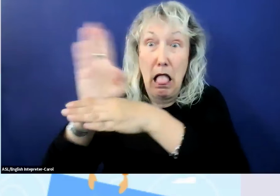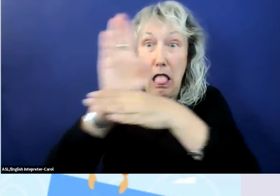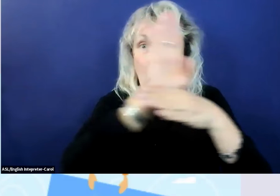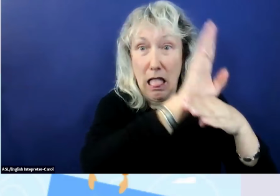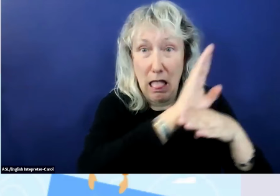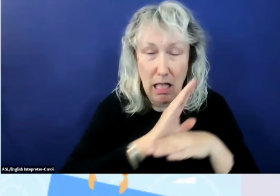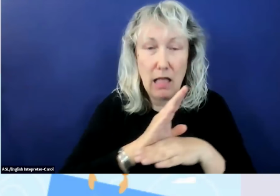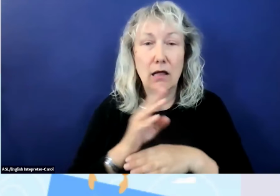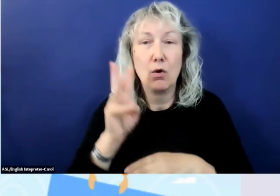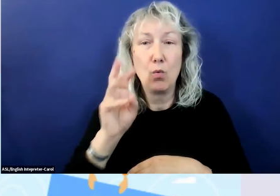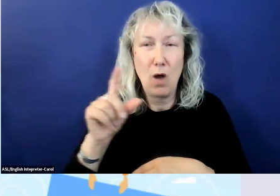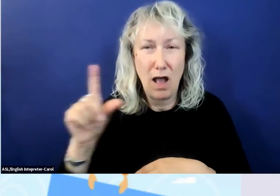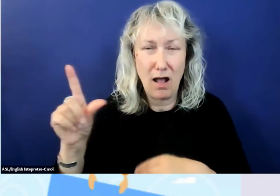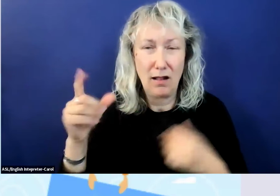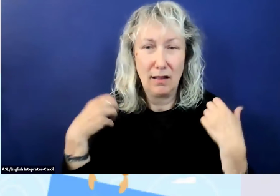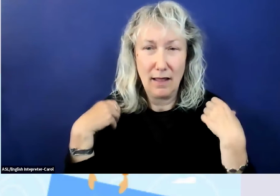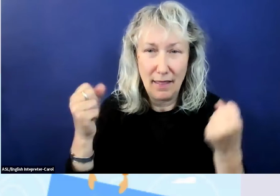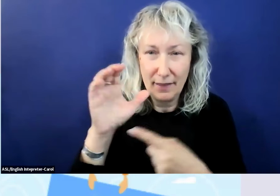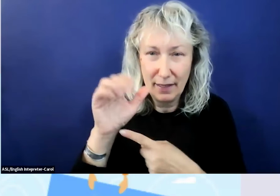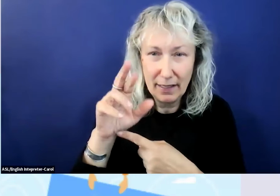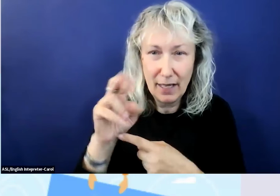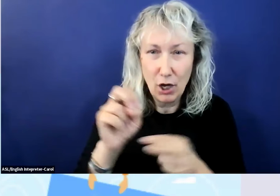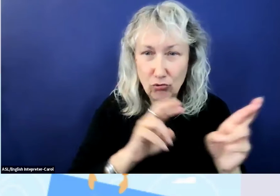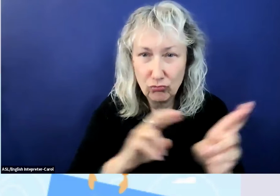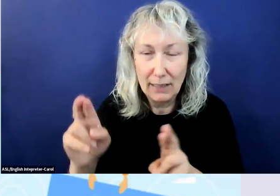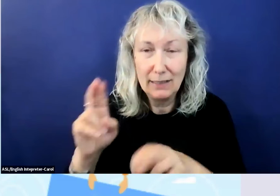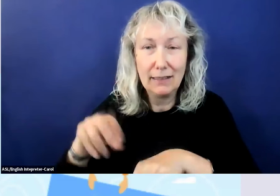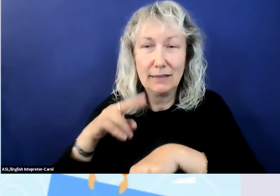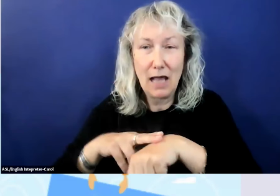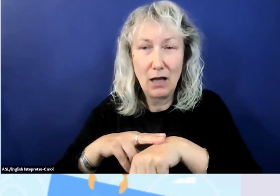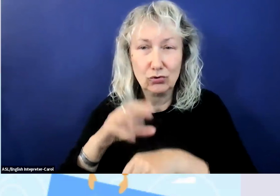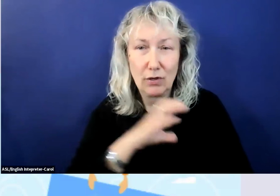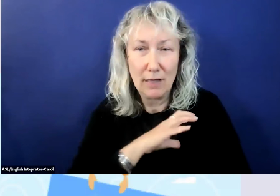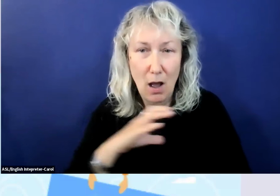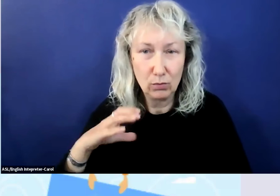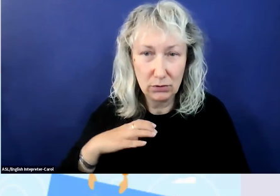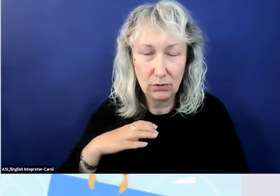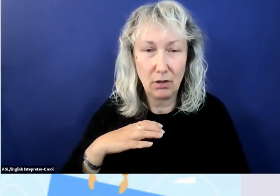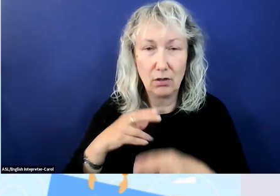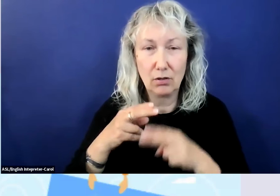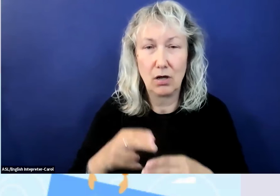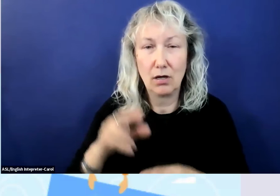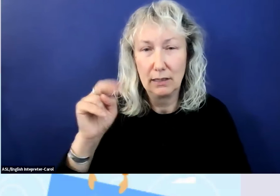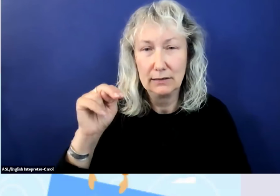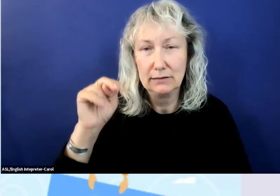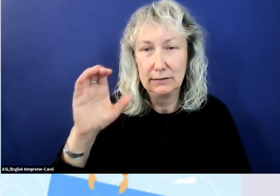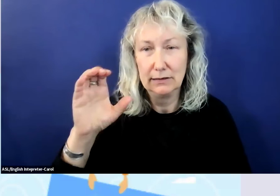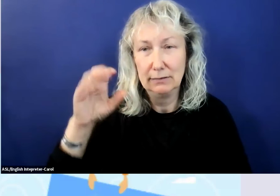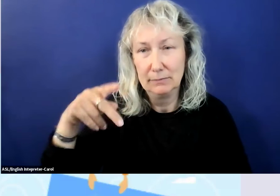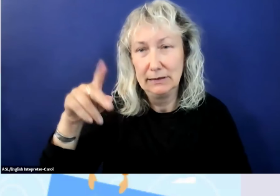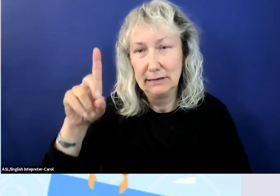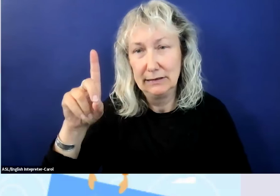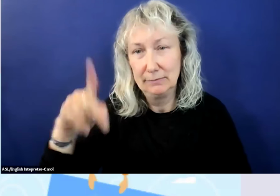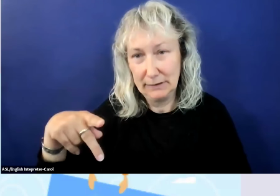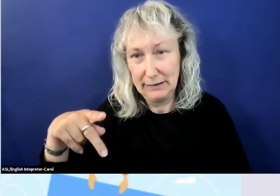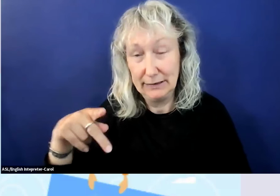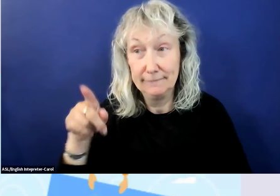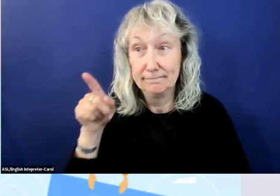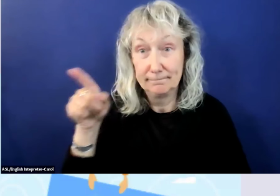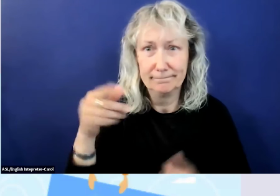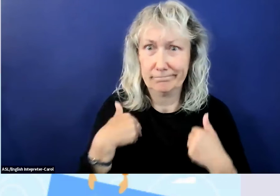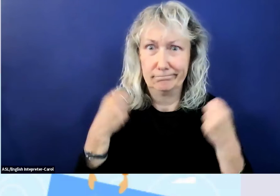Healthcare Ready and National Council for Prescription Drug, or NCPDP, they have